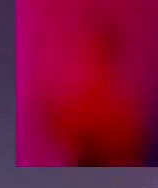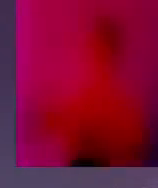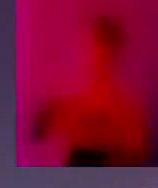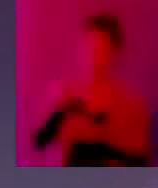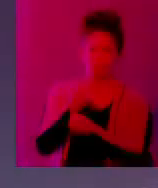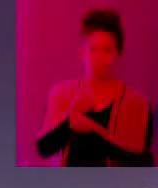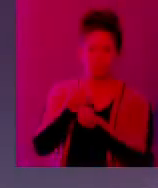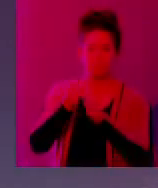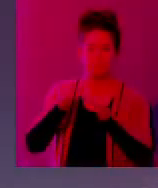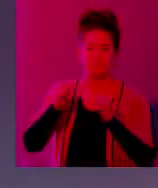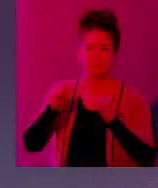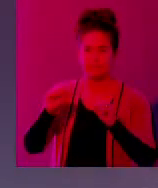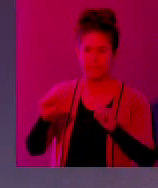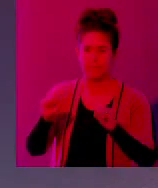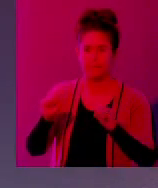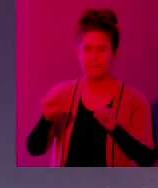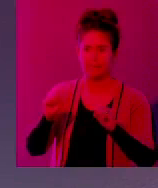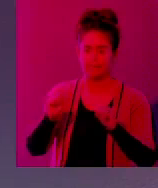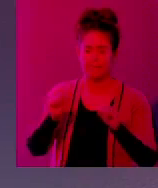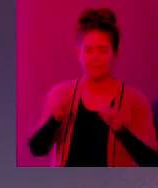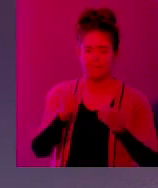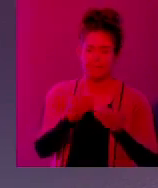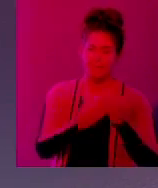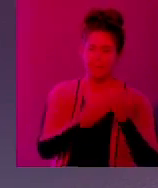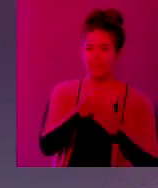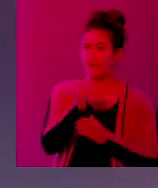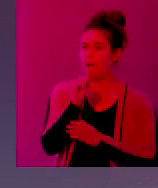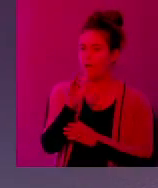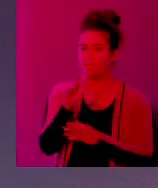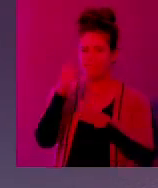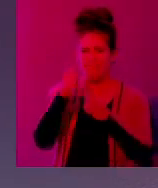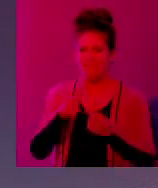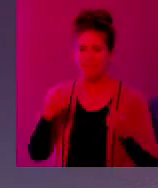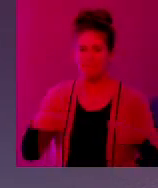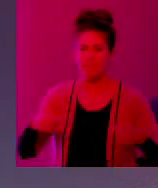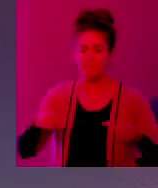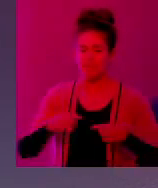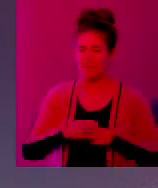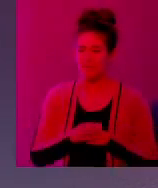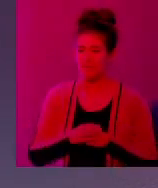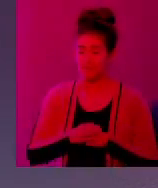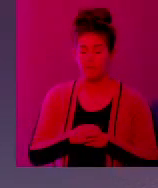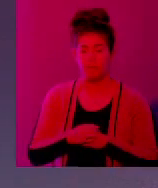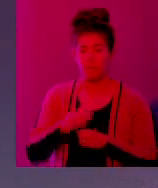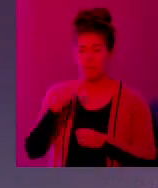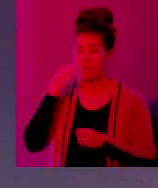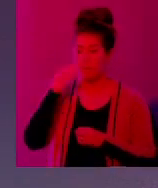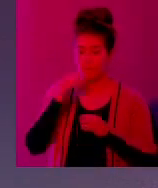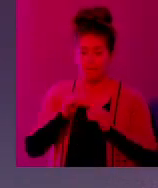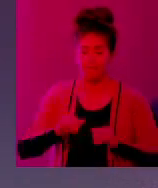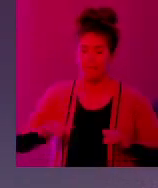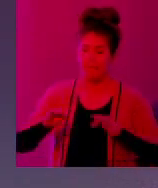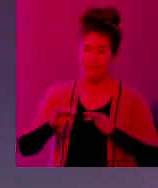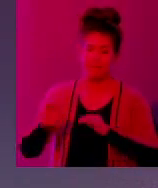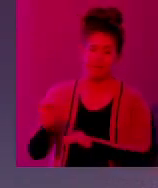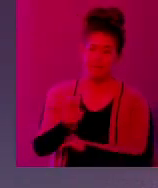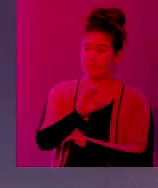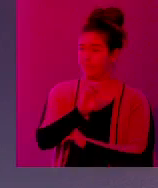enemy, and gathered them out of the lands from the east and from the west, from the north and from the